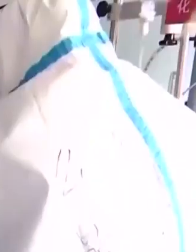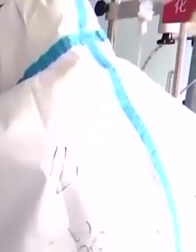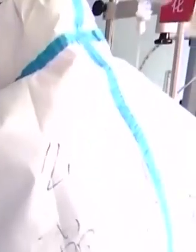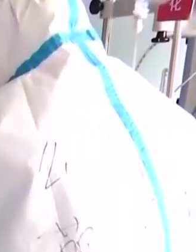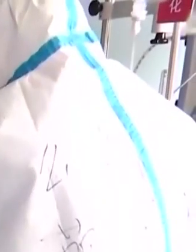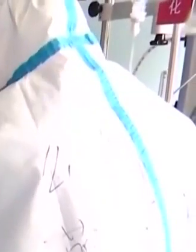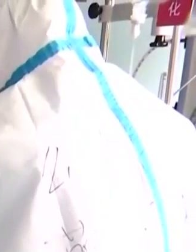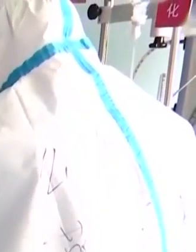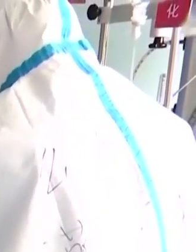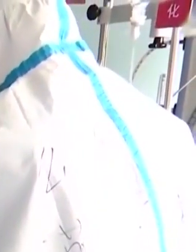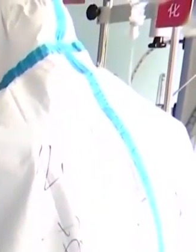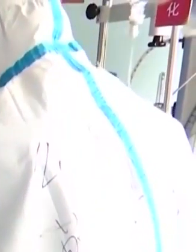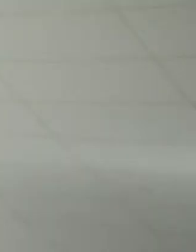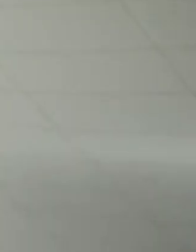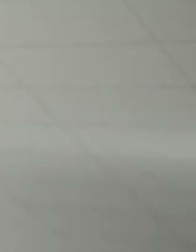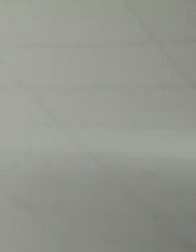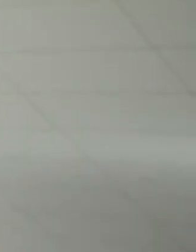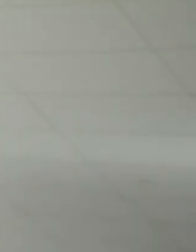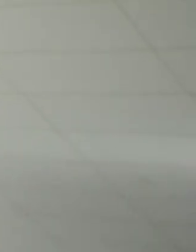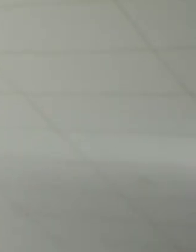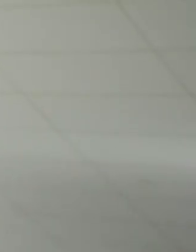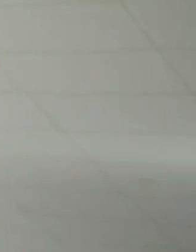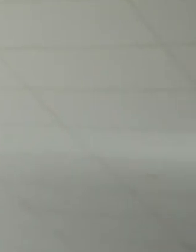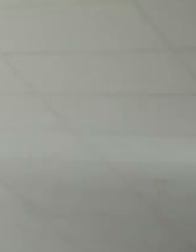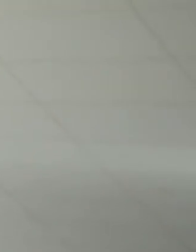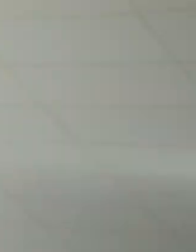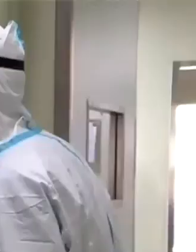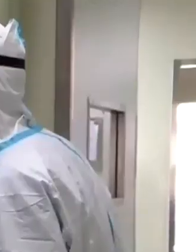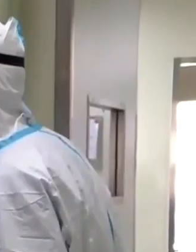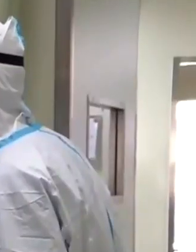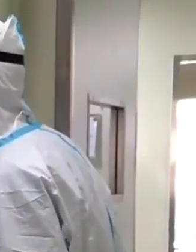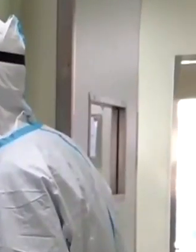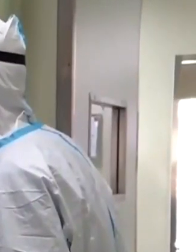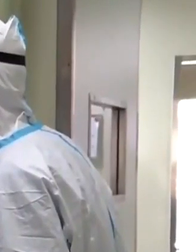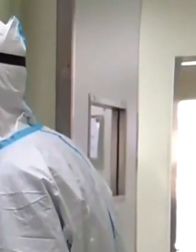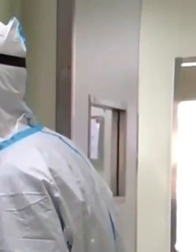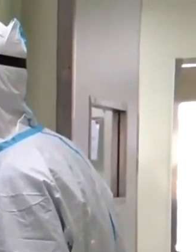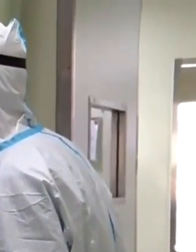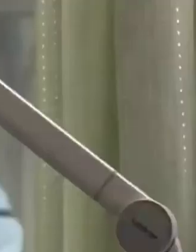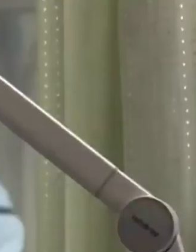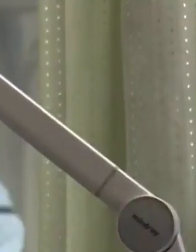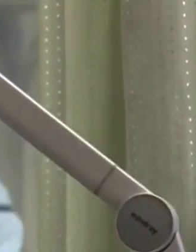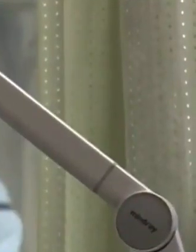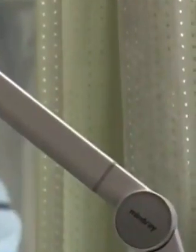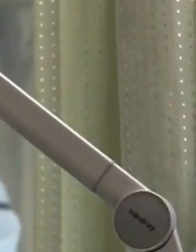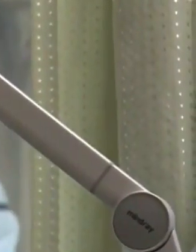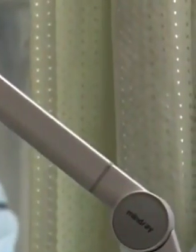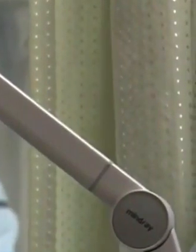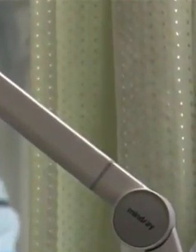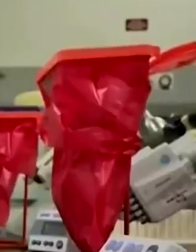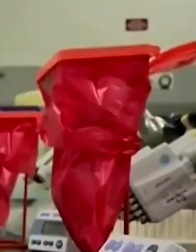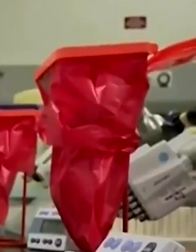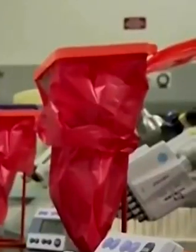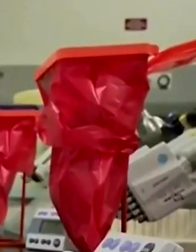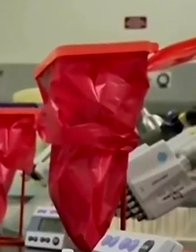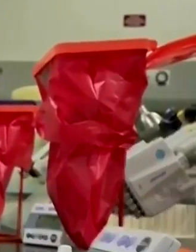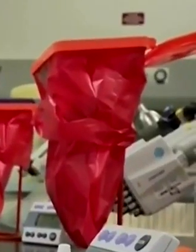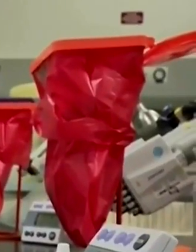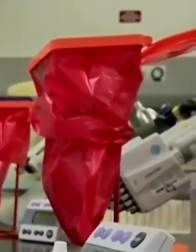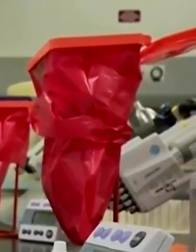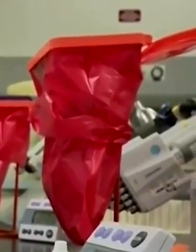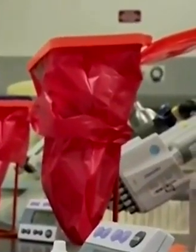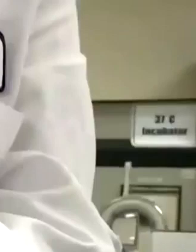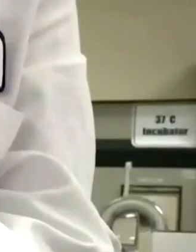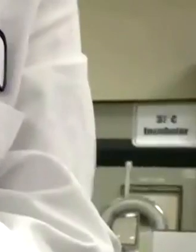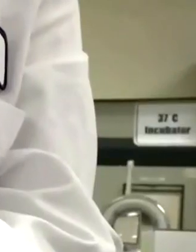that some state workers may be asked to receive additional online training to ramp up the contact tracing force to 10,000